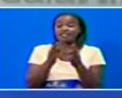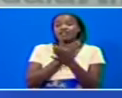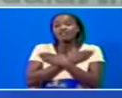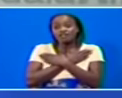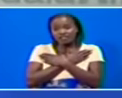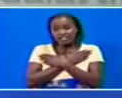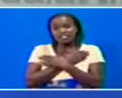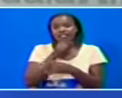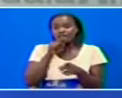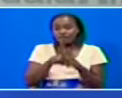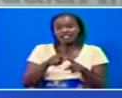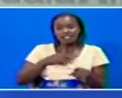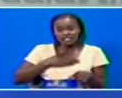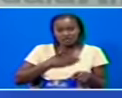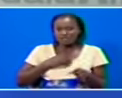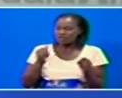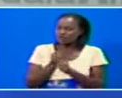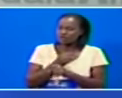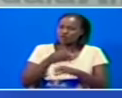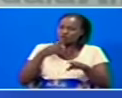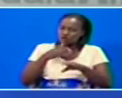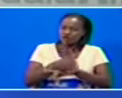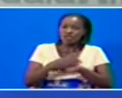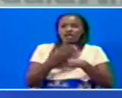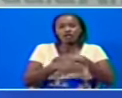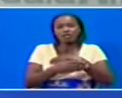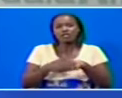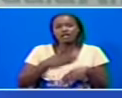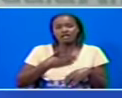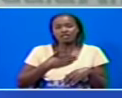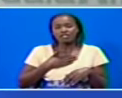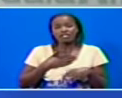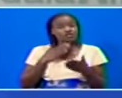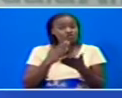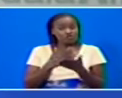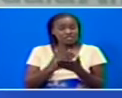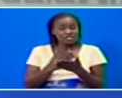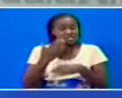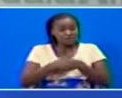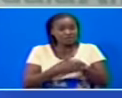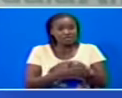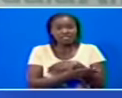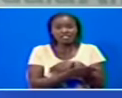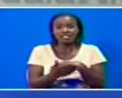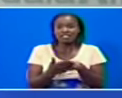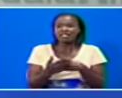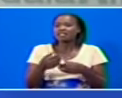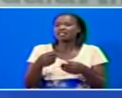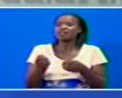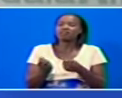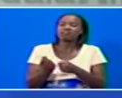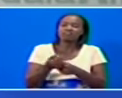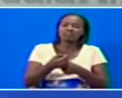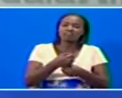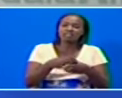and brothers cannot cross our borders. By the way, these borders, they were fabricated. It